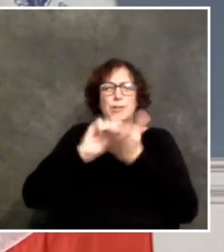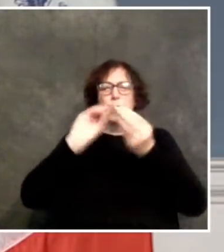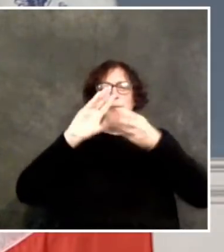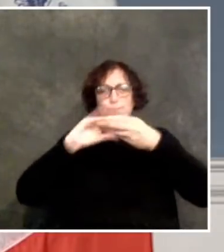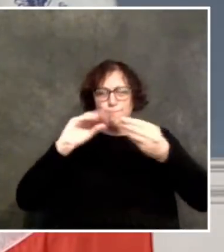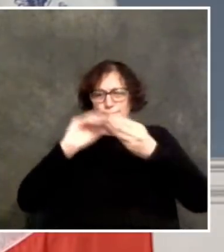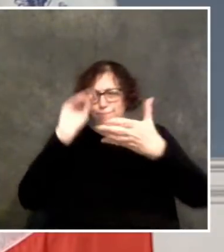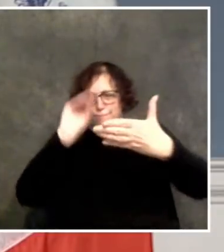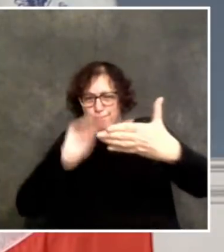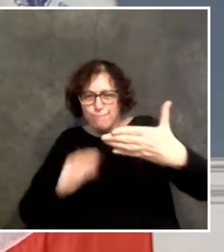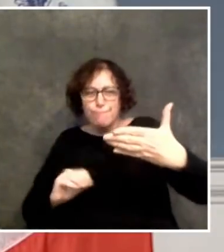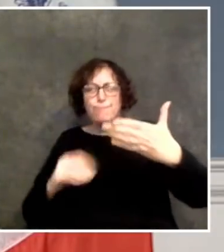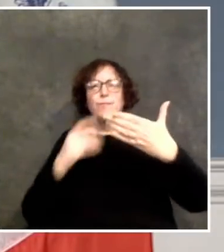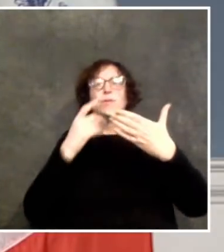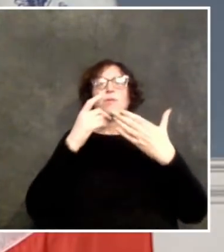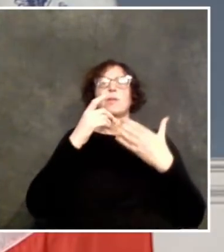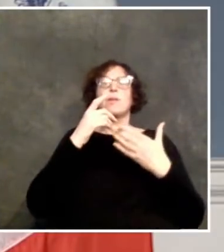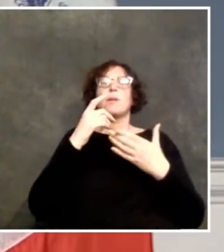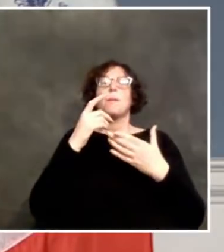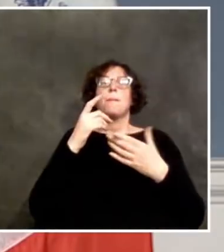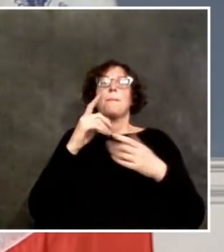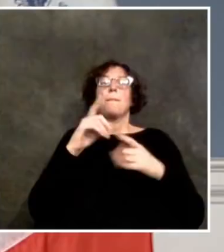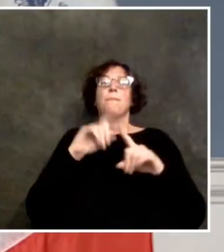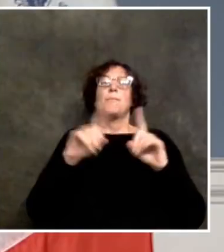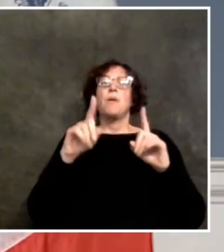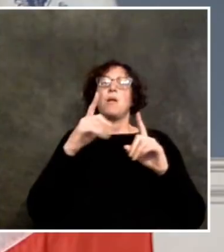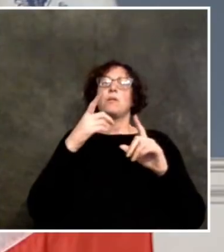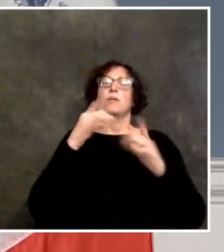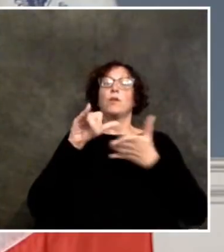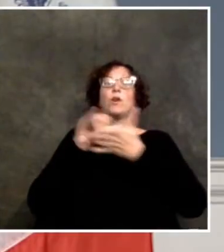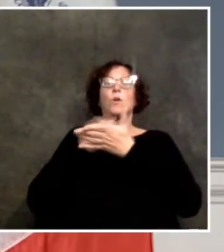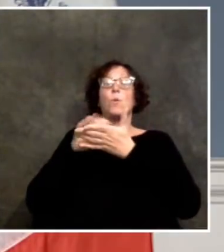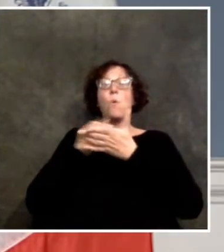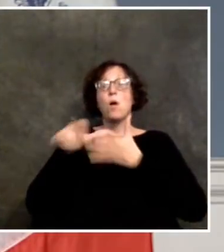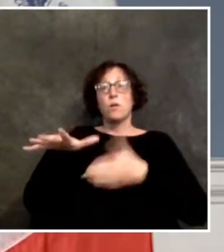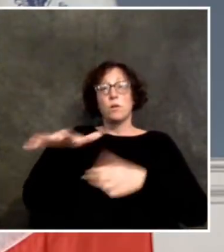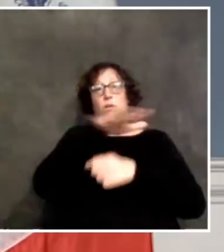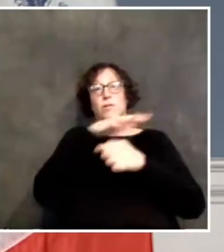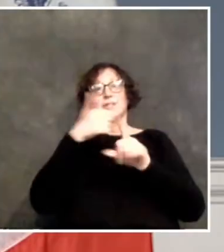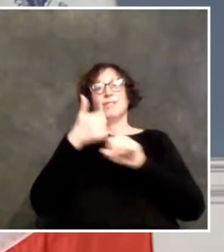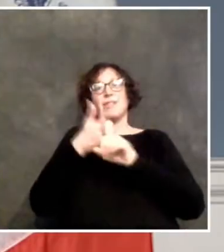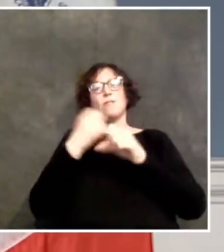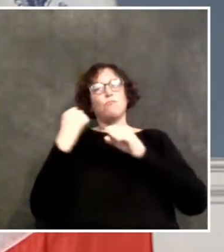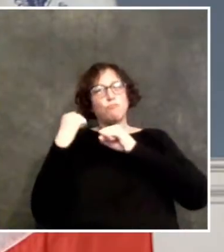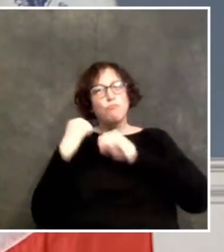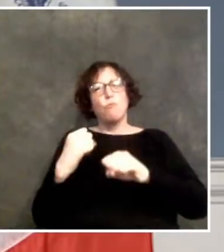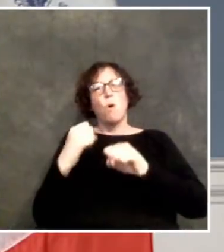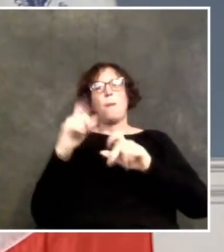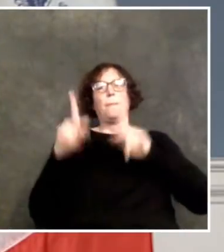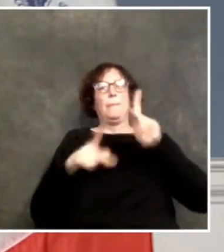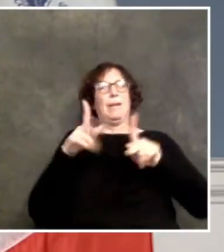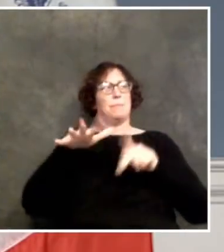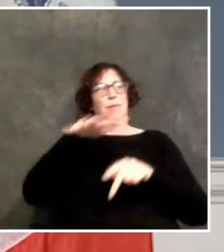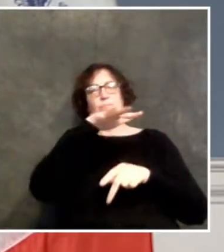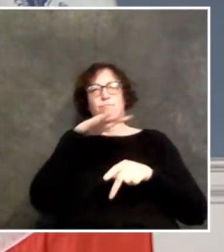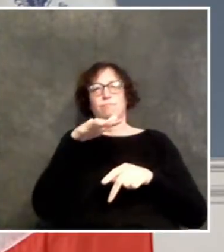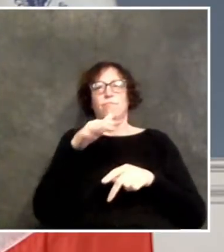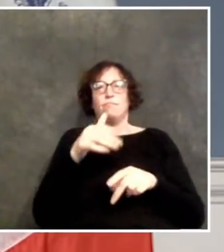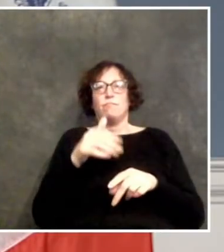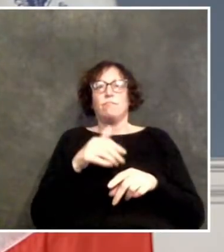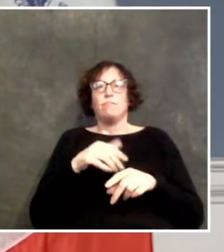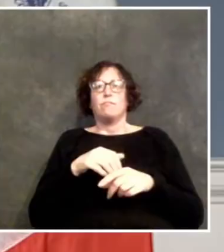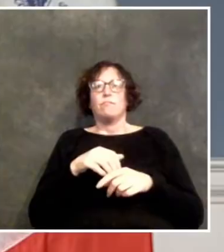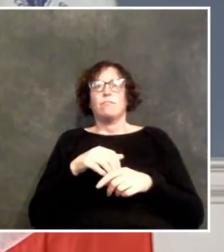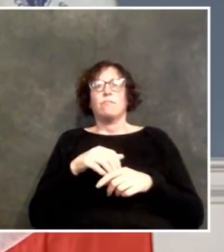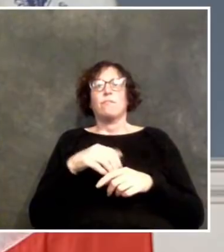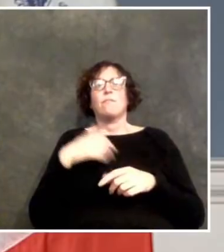Everyday New Yorkers are incredibly resilient people. I've been through everything with my fellow New Yorkers, 9/11 and